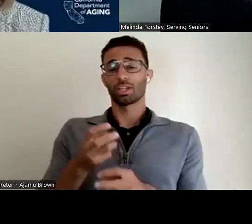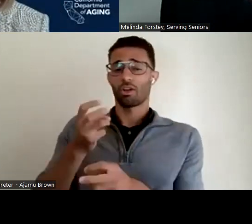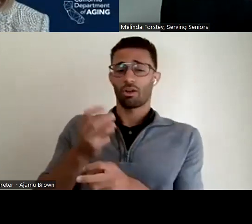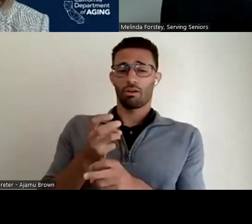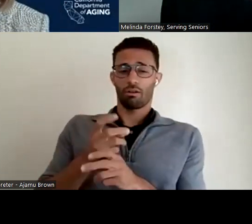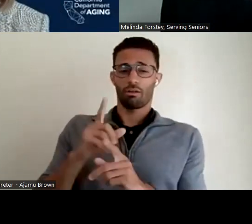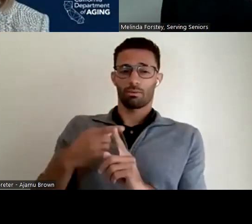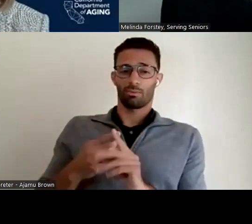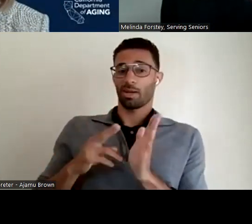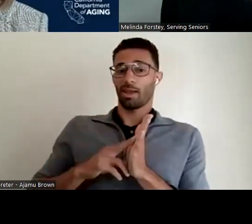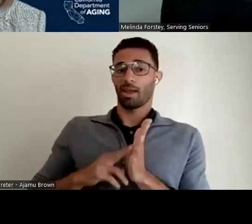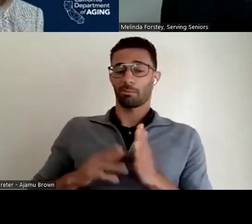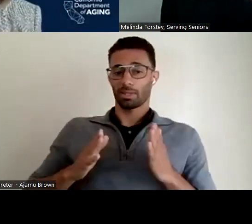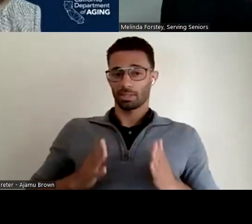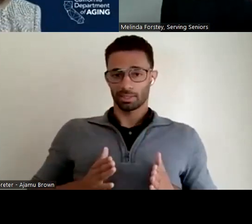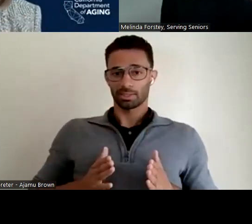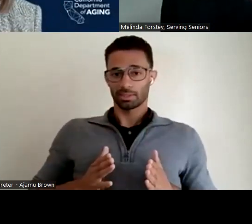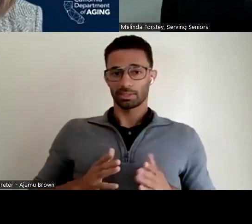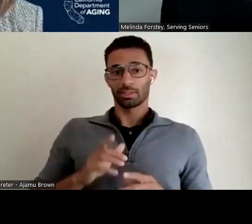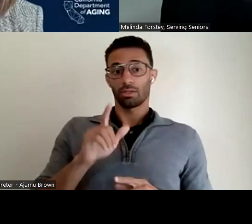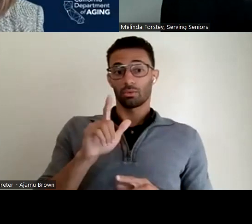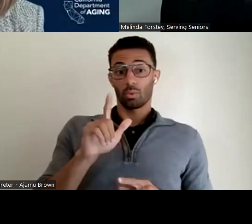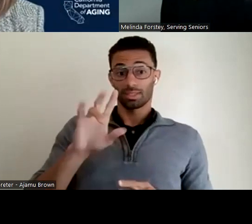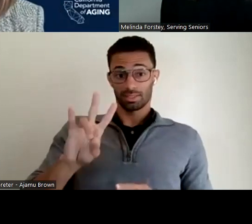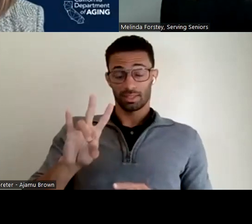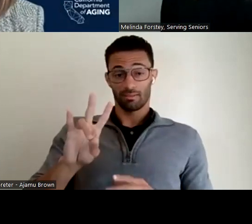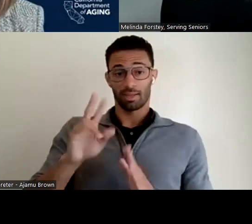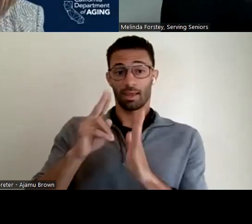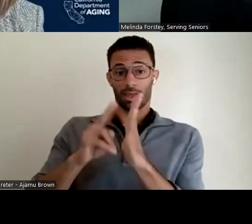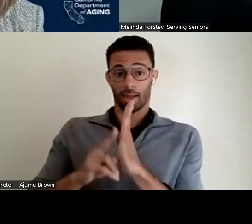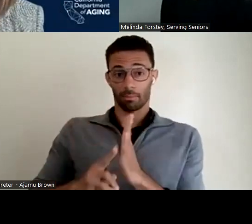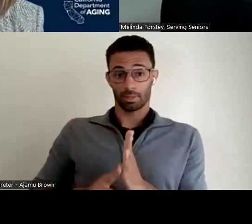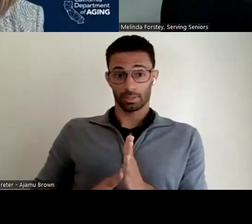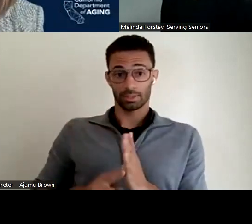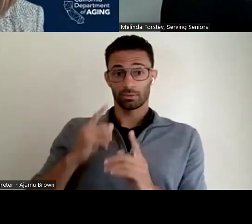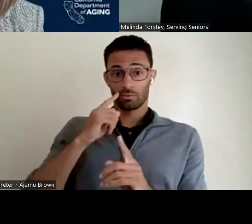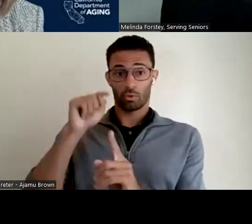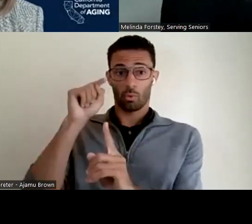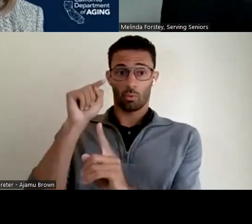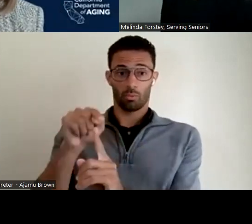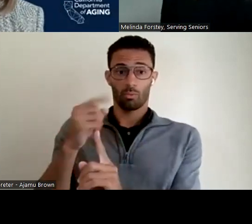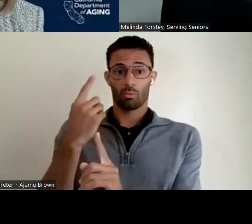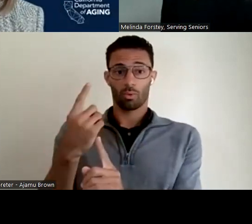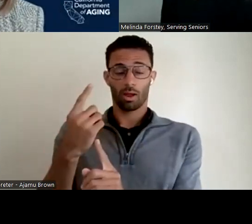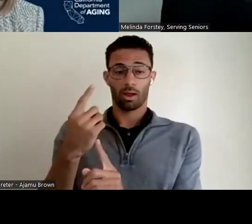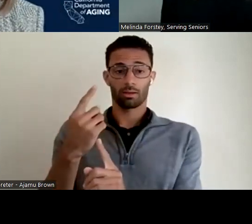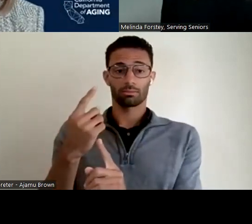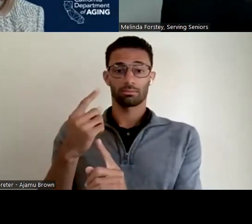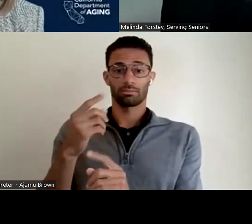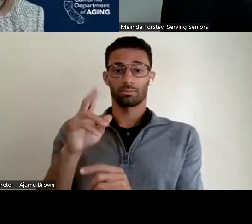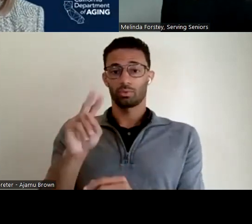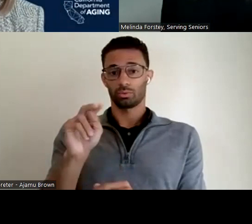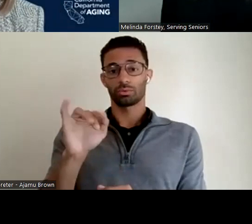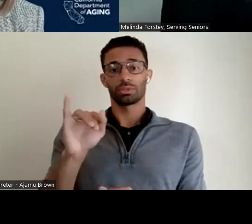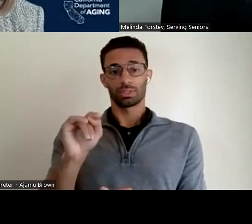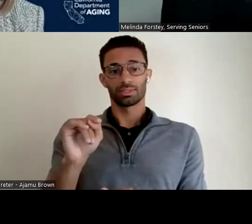there are 27 applicants for a given unit, very hard to really determine what the reason was why